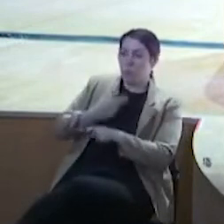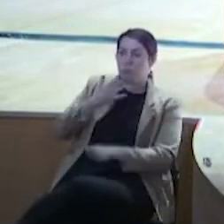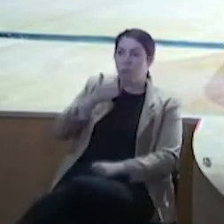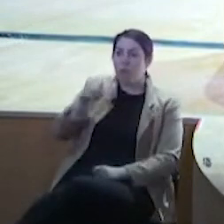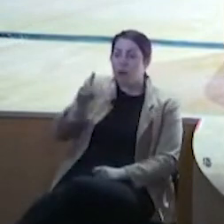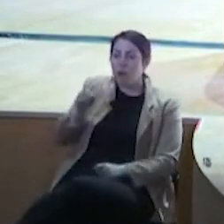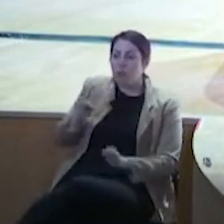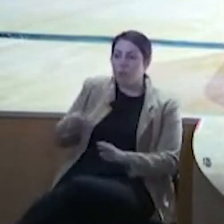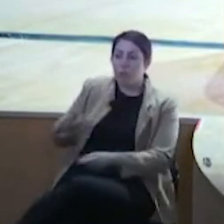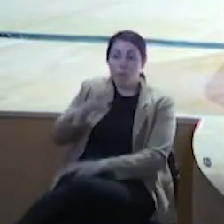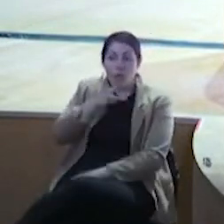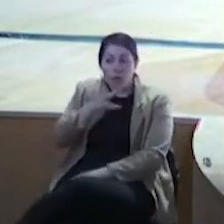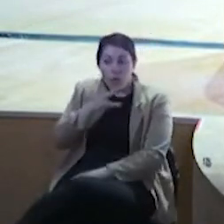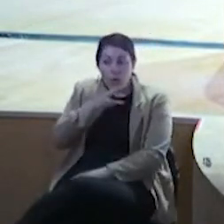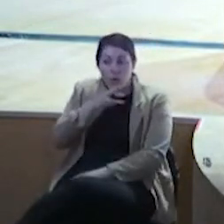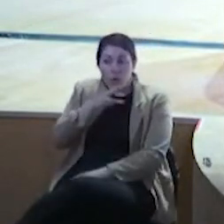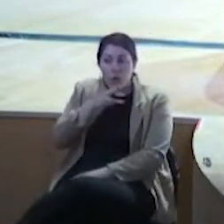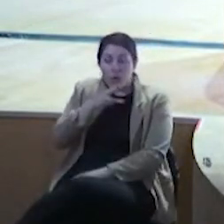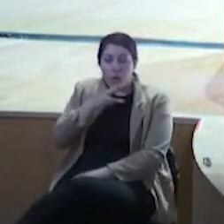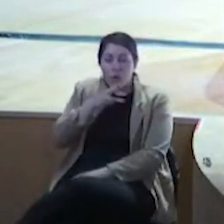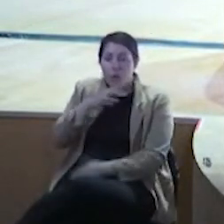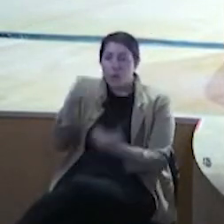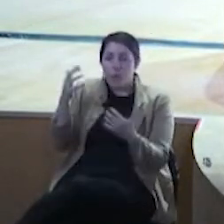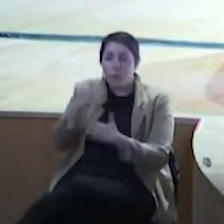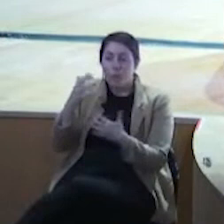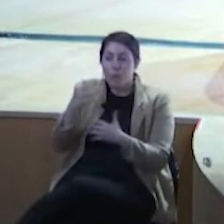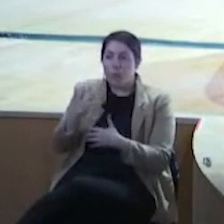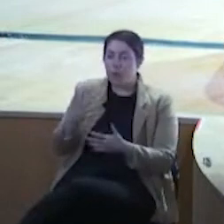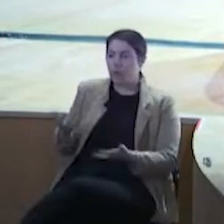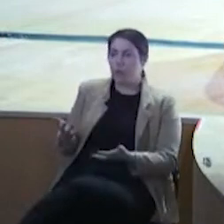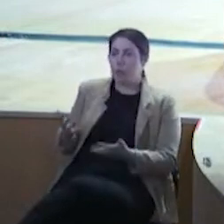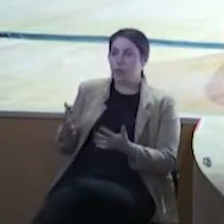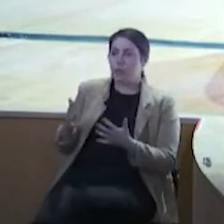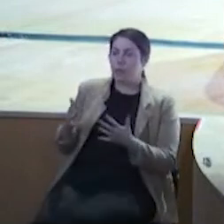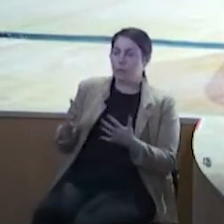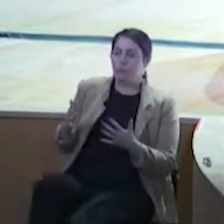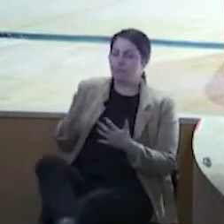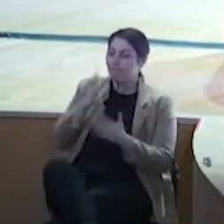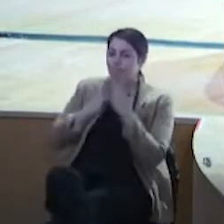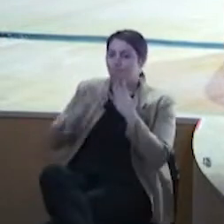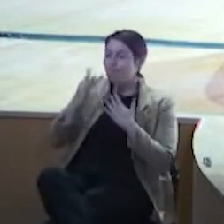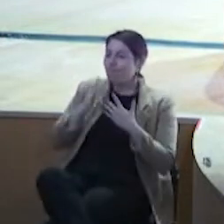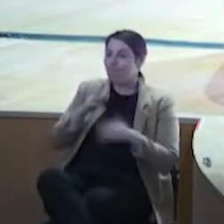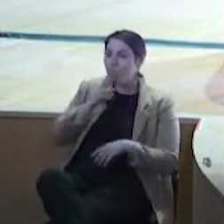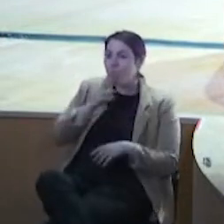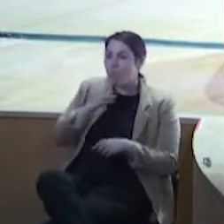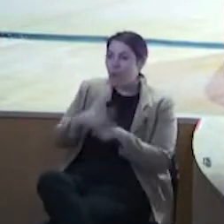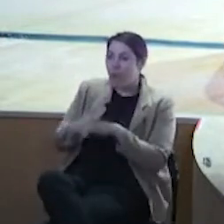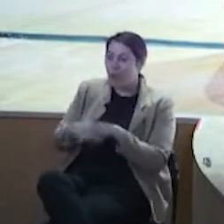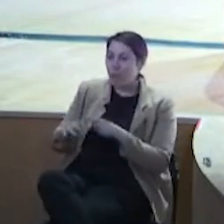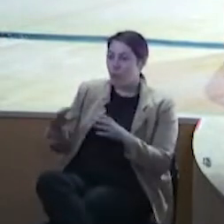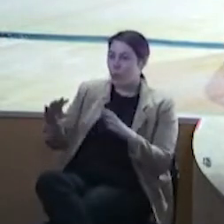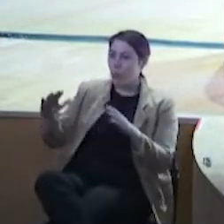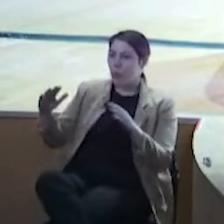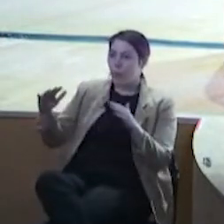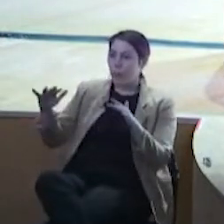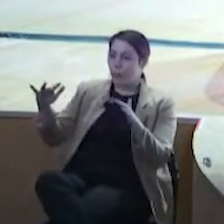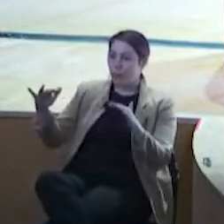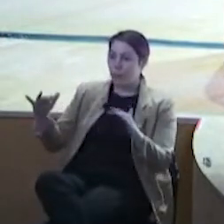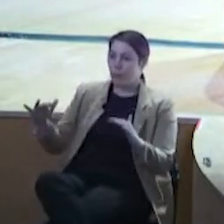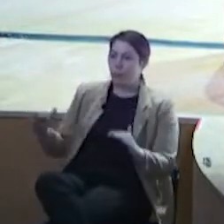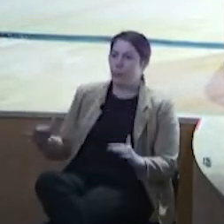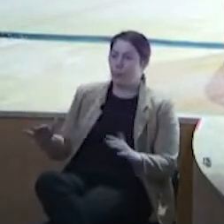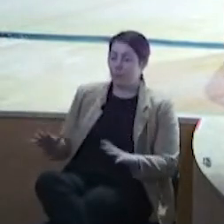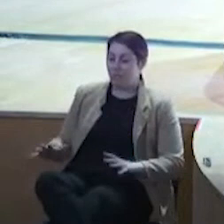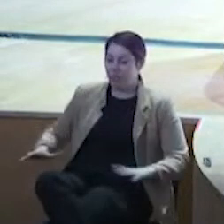water. We have too many users right now, and so it's depleting the lakes, and of course, with the